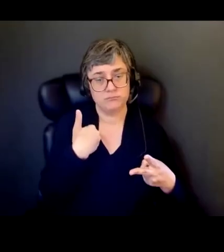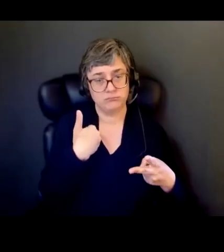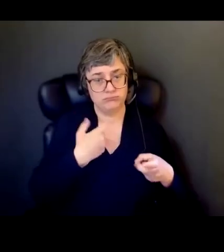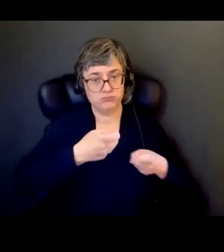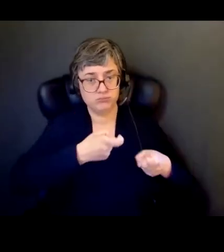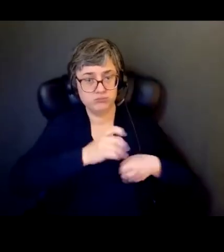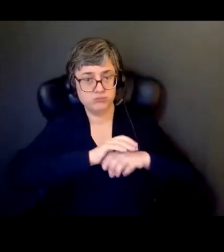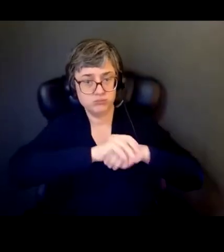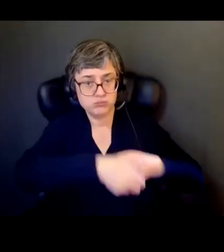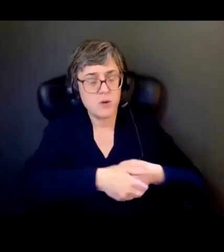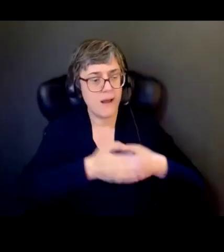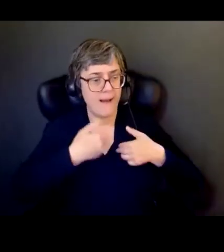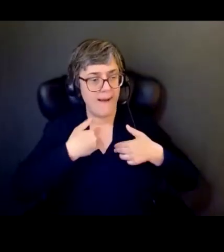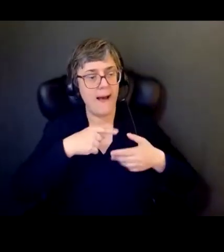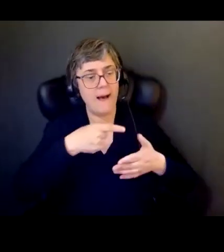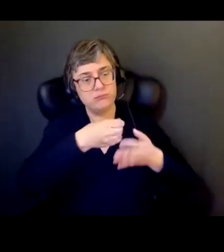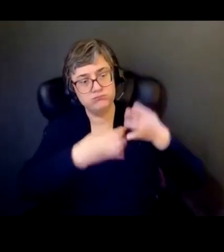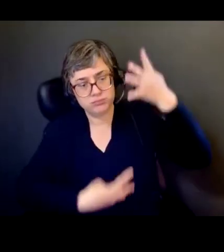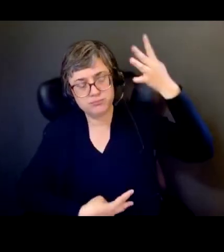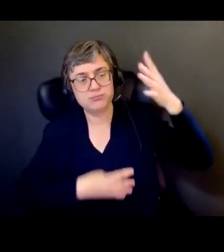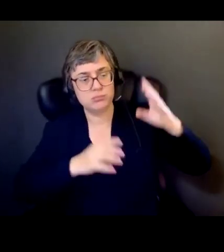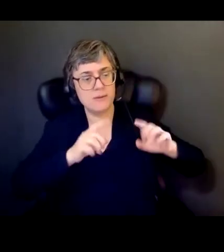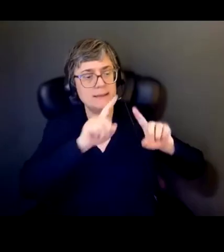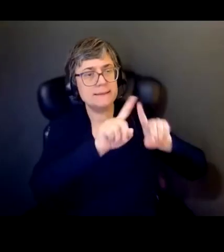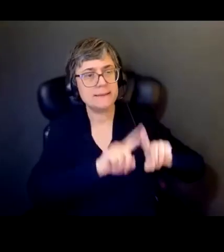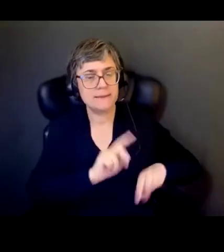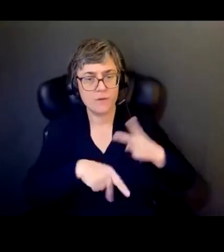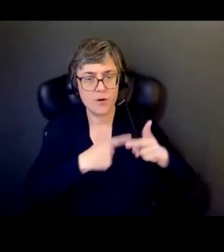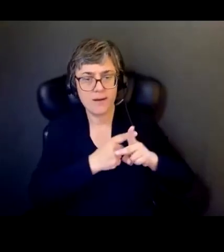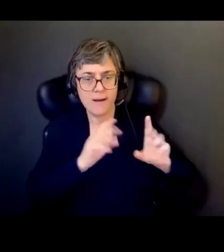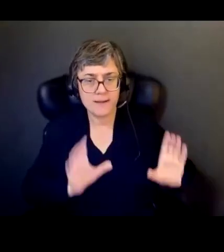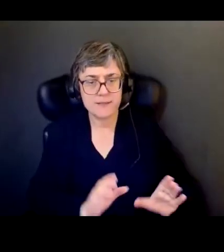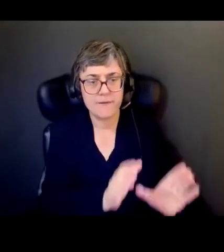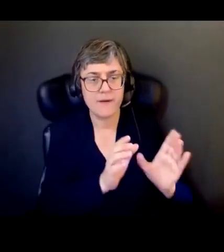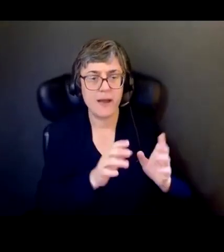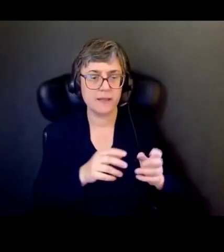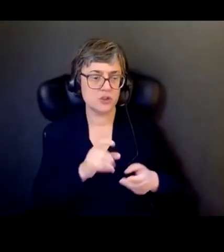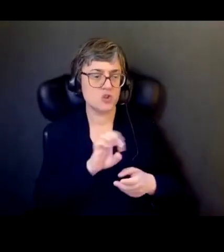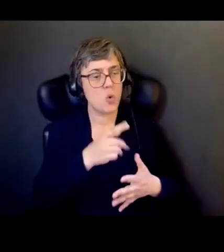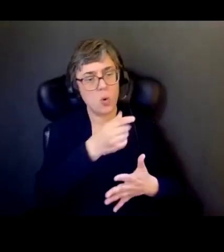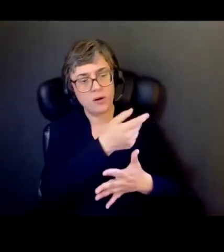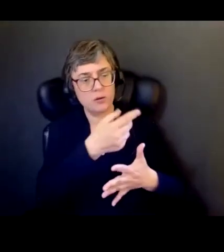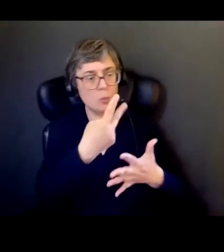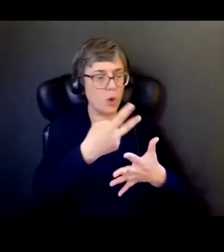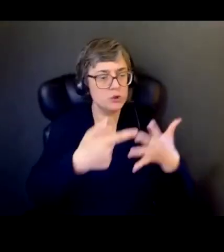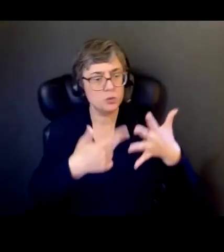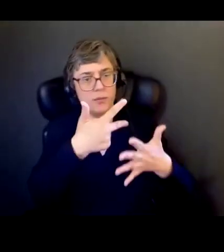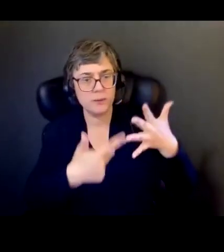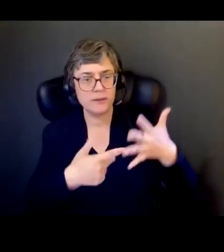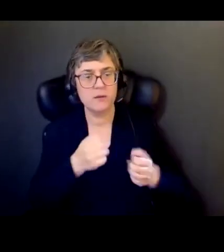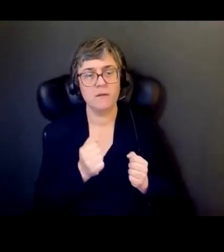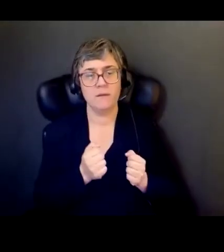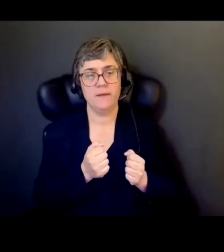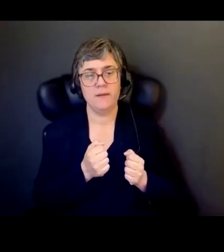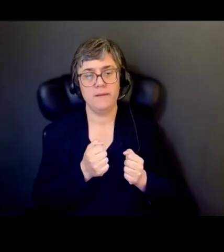violence and coercing or attempting to coerce a partner into sexual activity. Then the